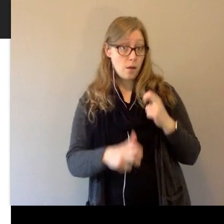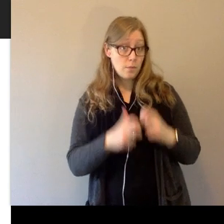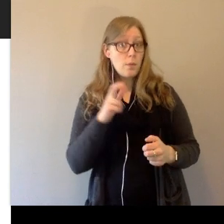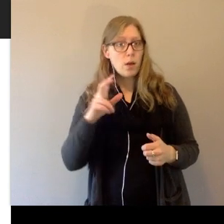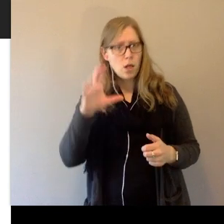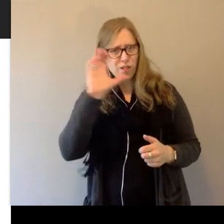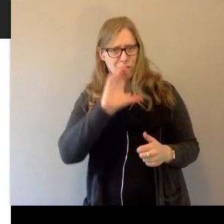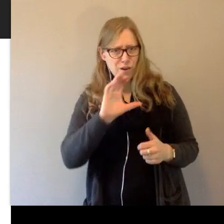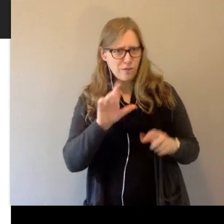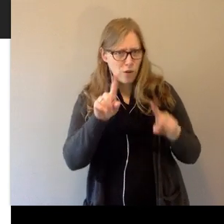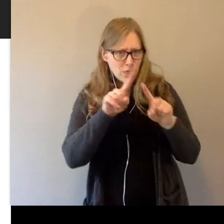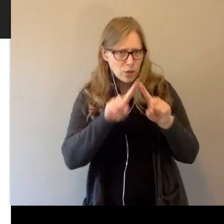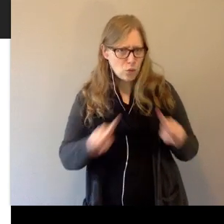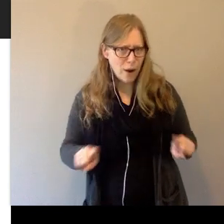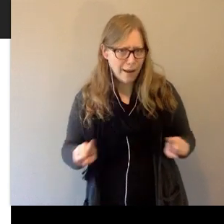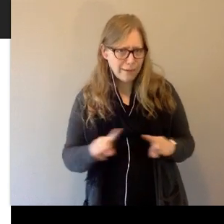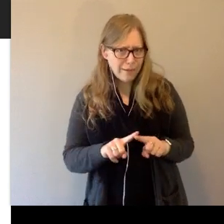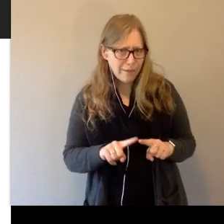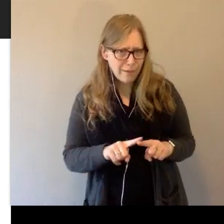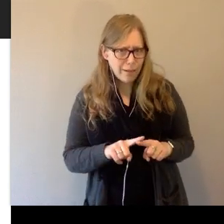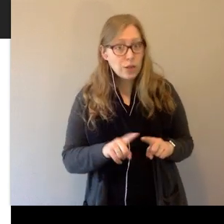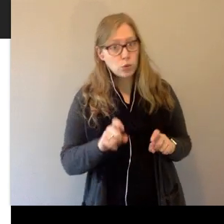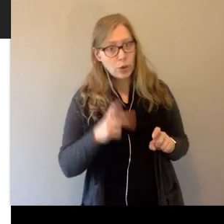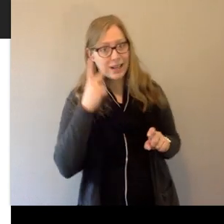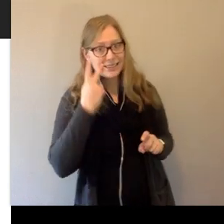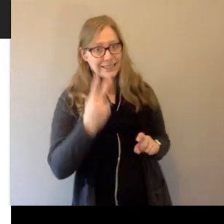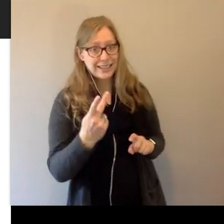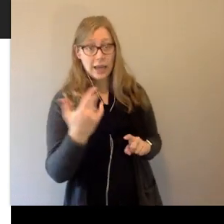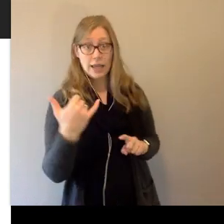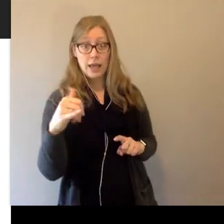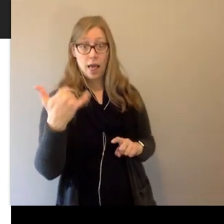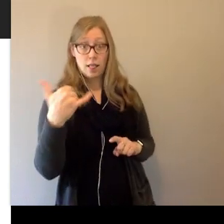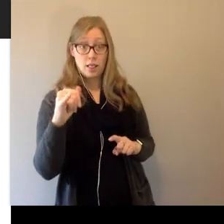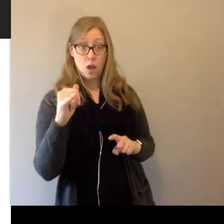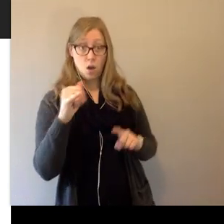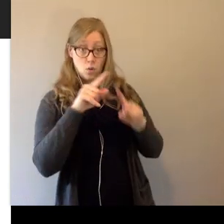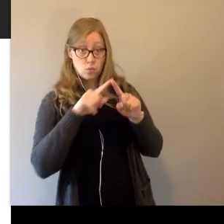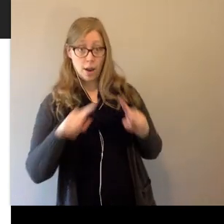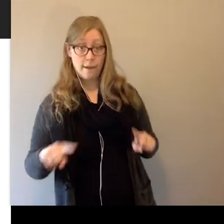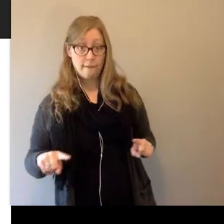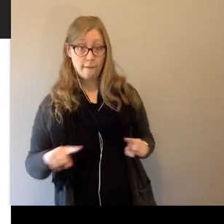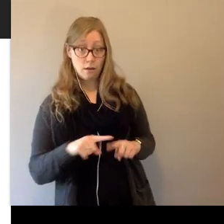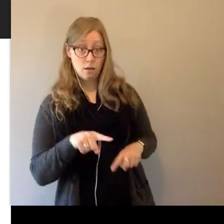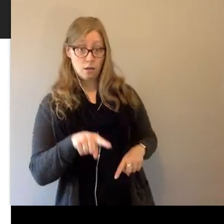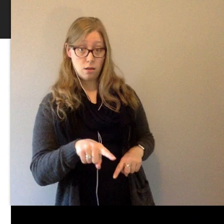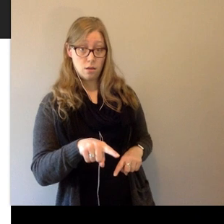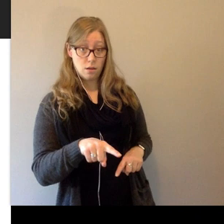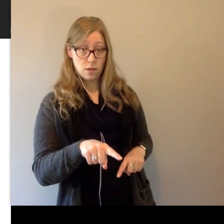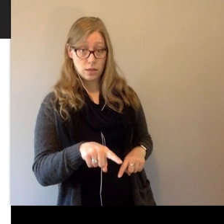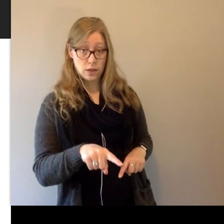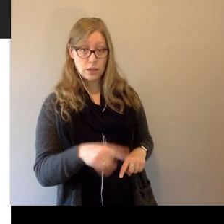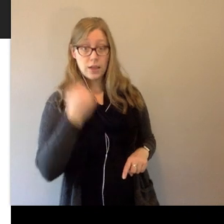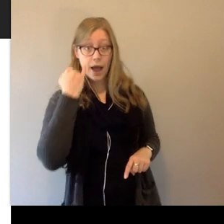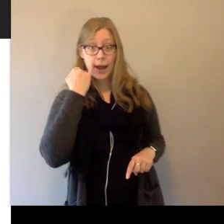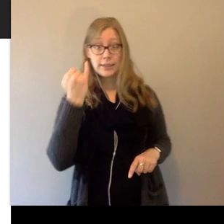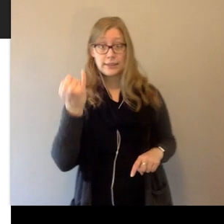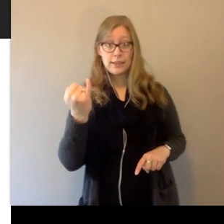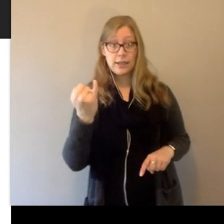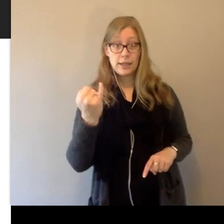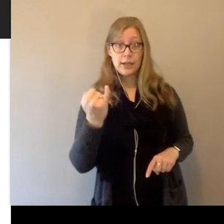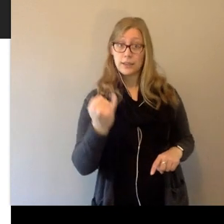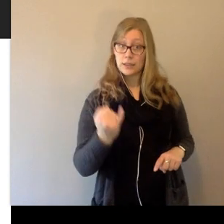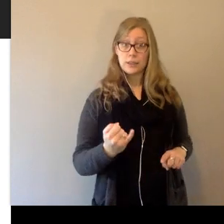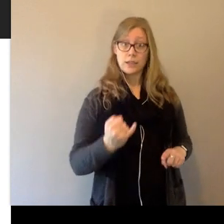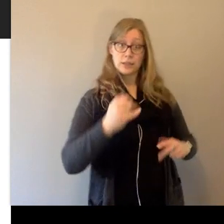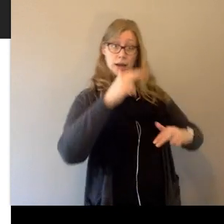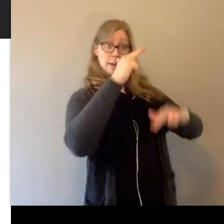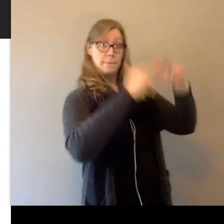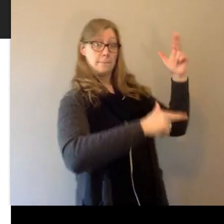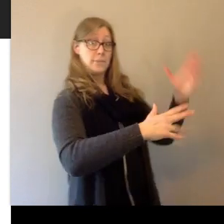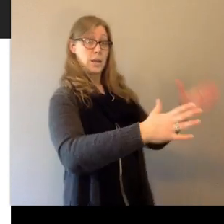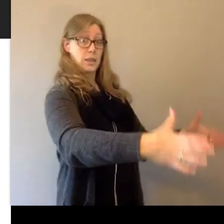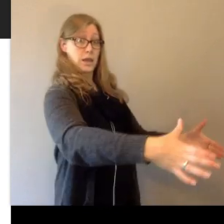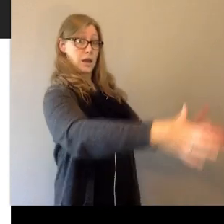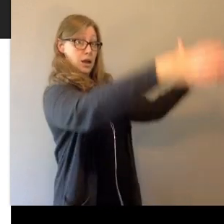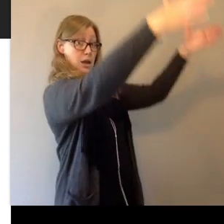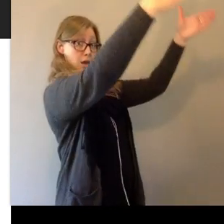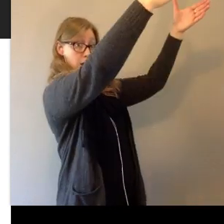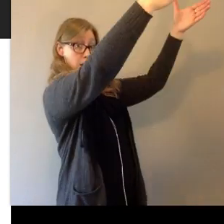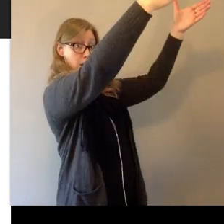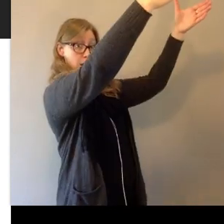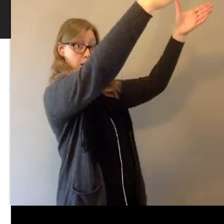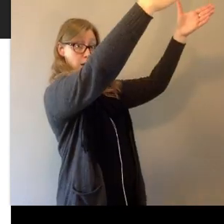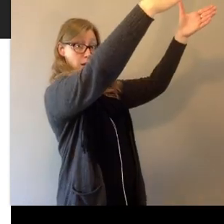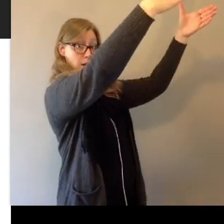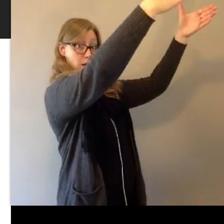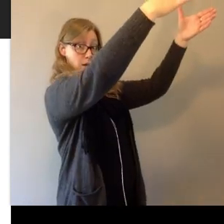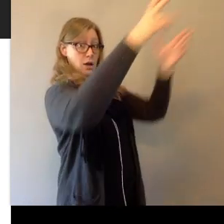here. And the idea is that you have somebody standing in front of a building. So here's the person